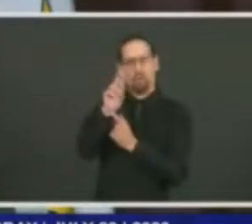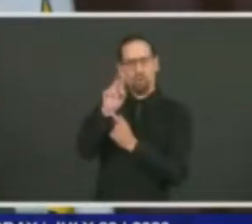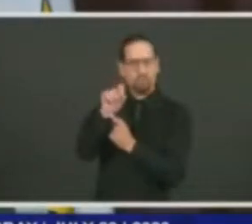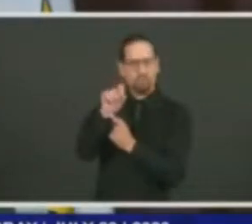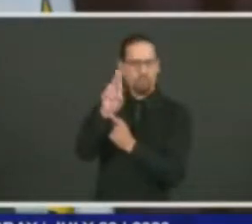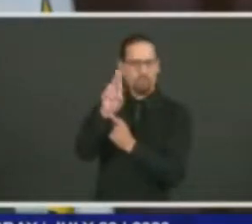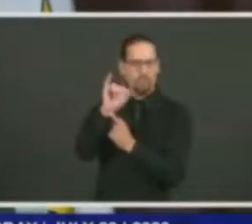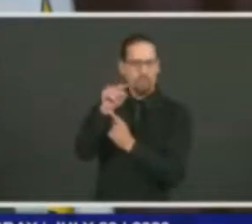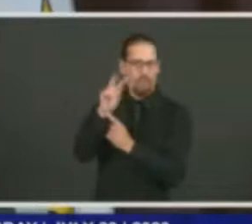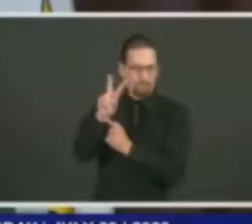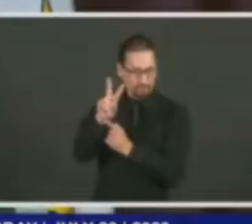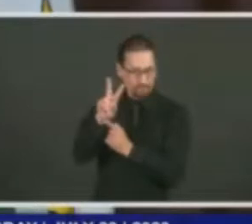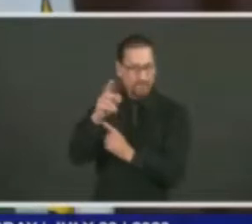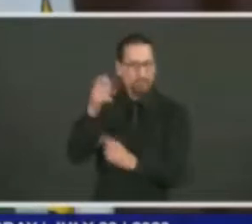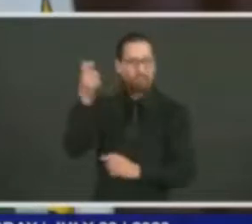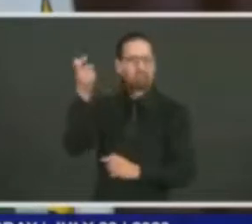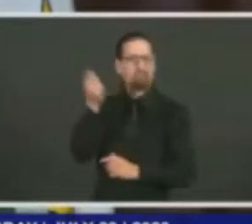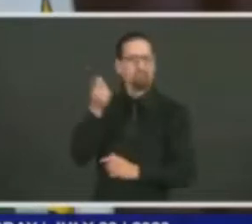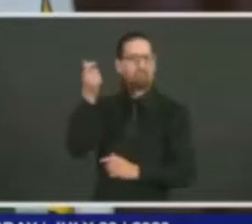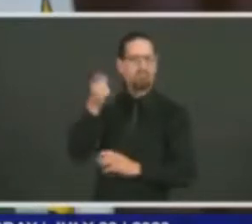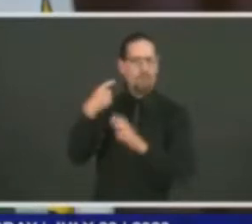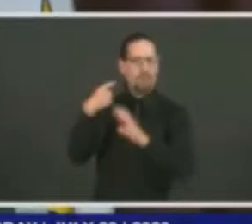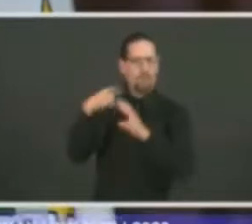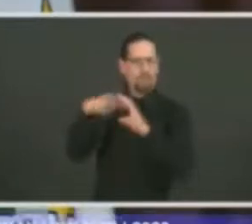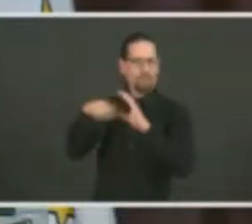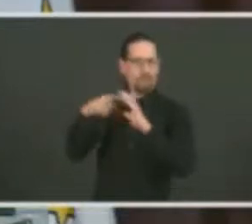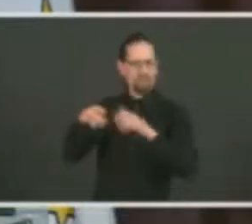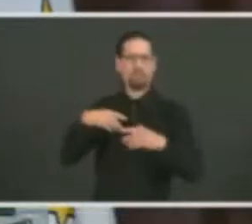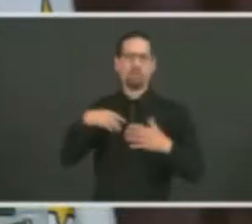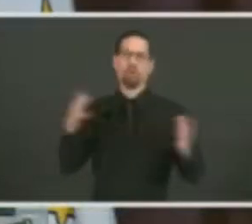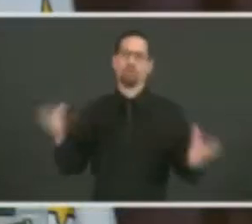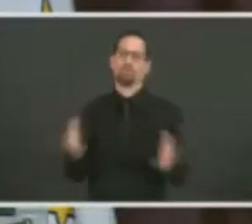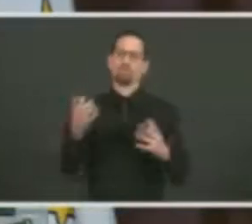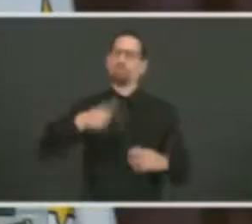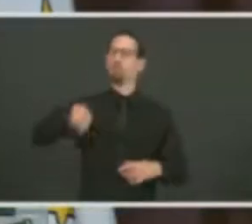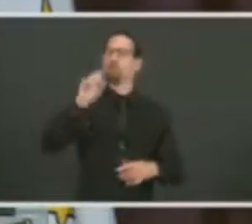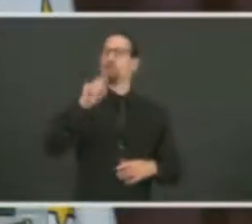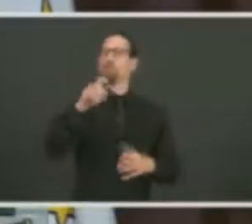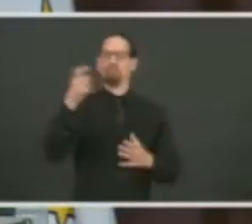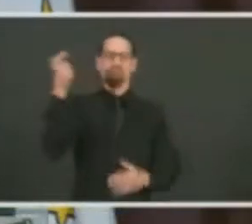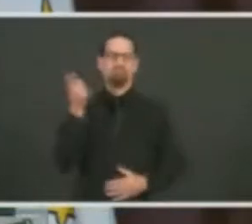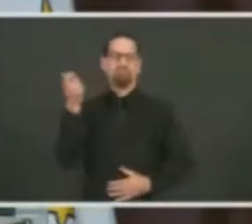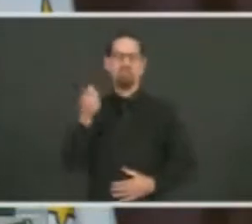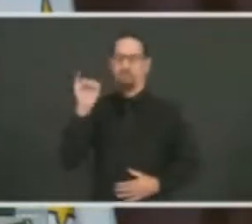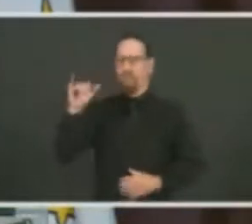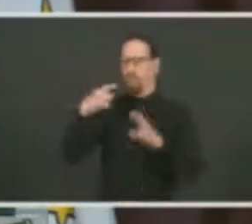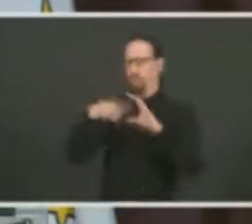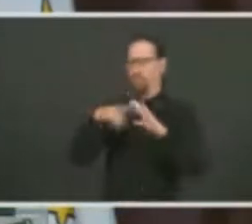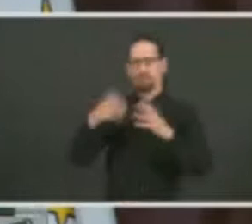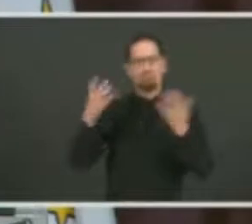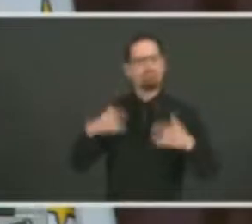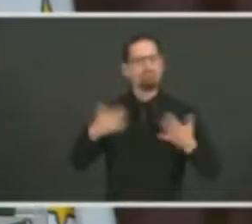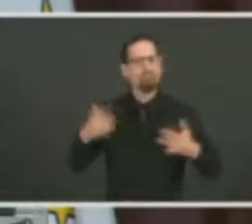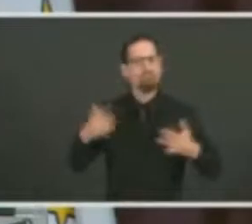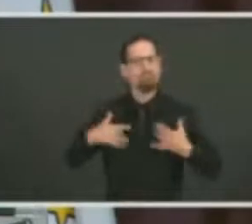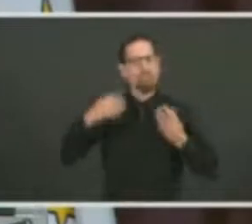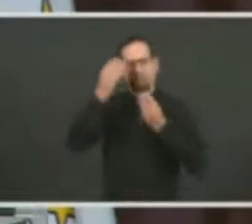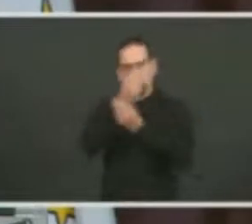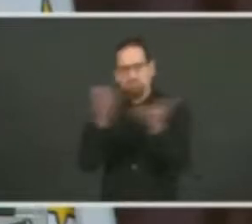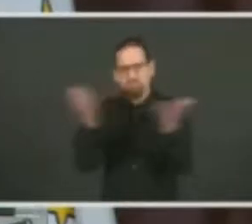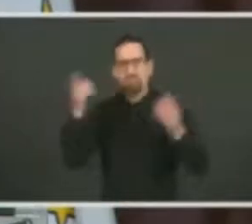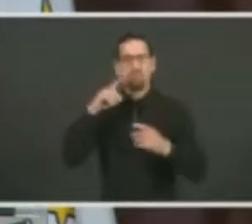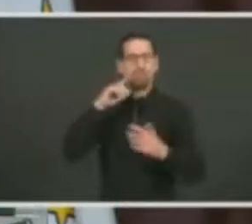governor.ri.gov. I would strongly encourage you to do that, especially now we are talking about what's going to happen when the kids go back to